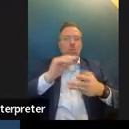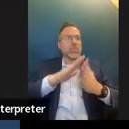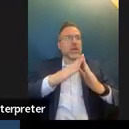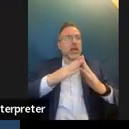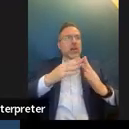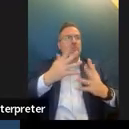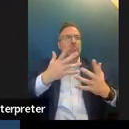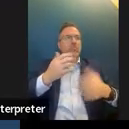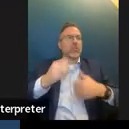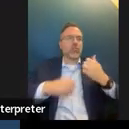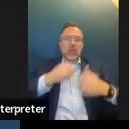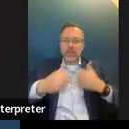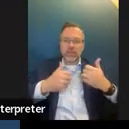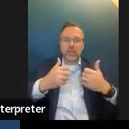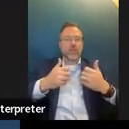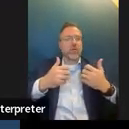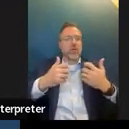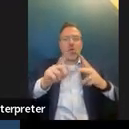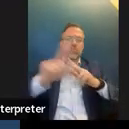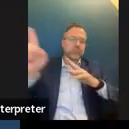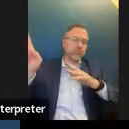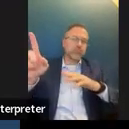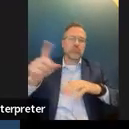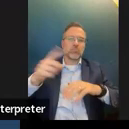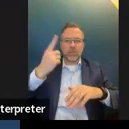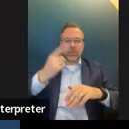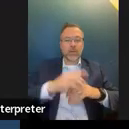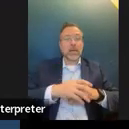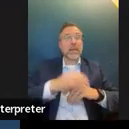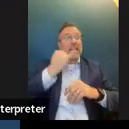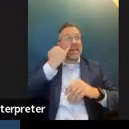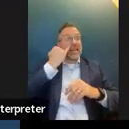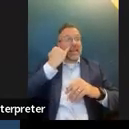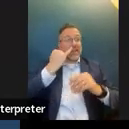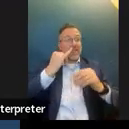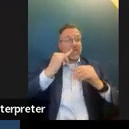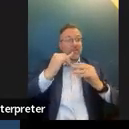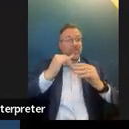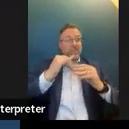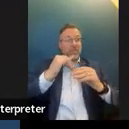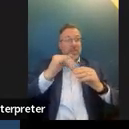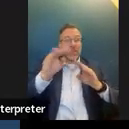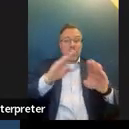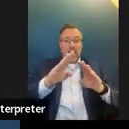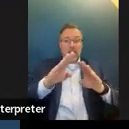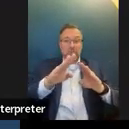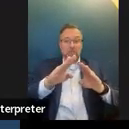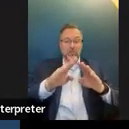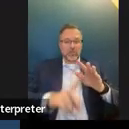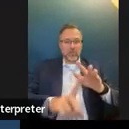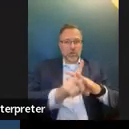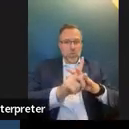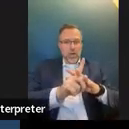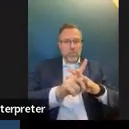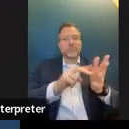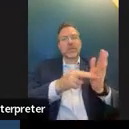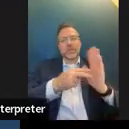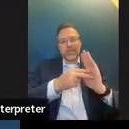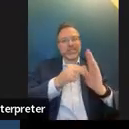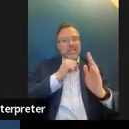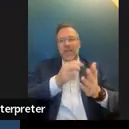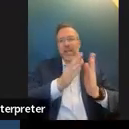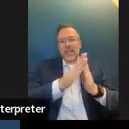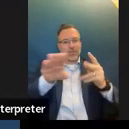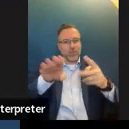right? So if the target behaviors come out, they haven't asked for a break when they needed one, so that's a minus.